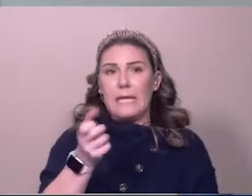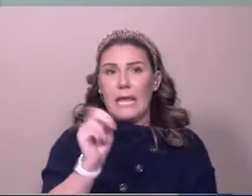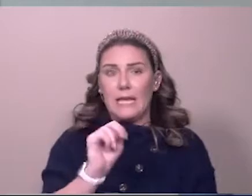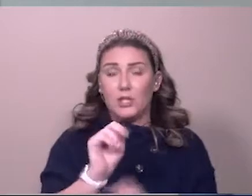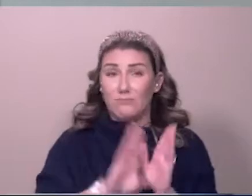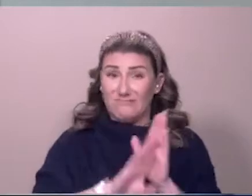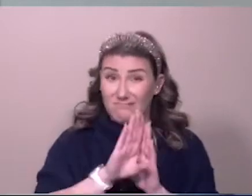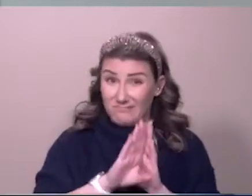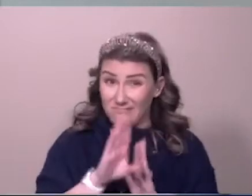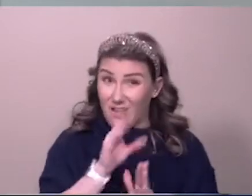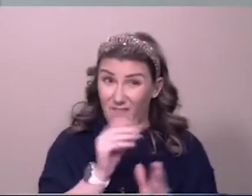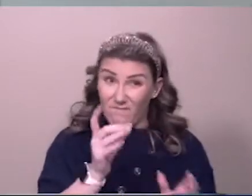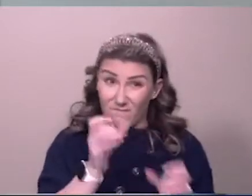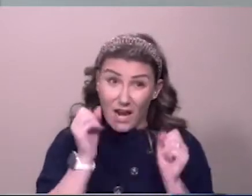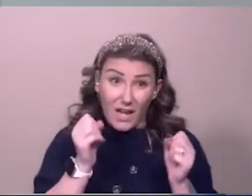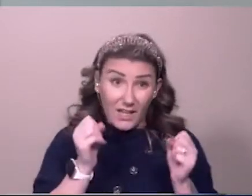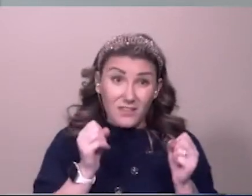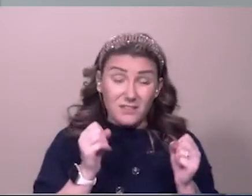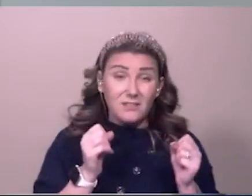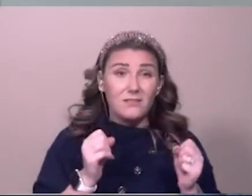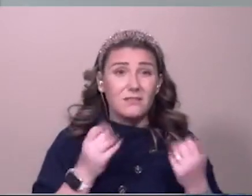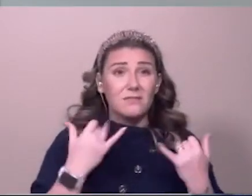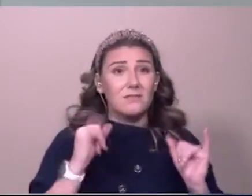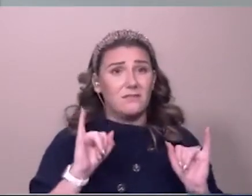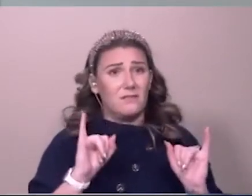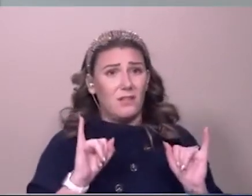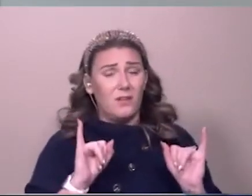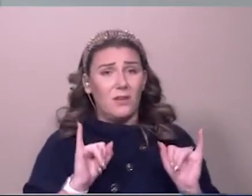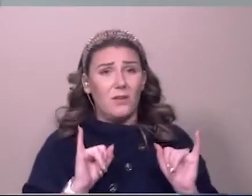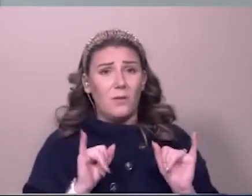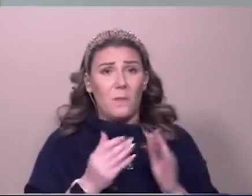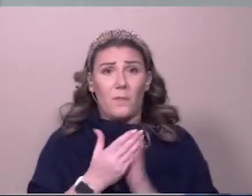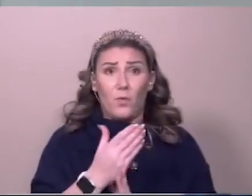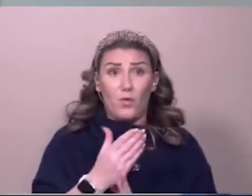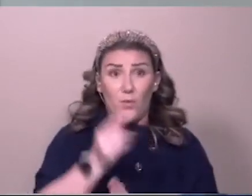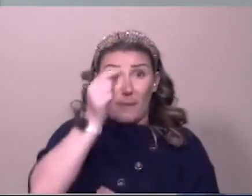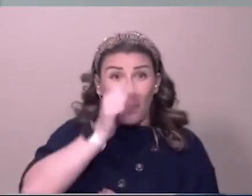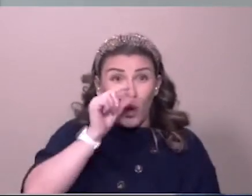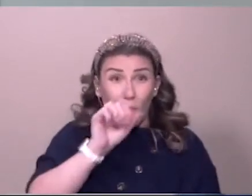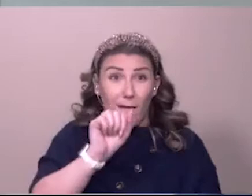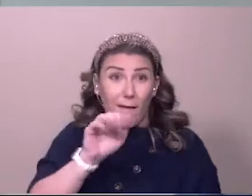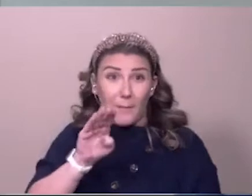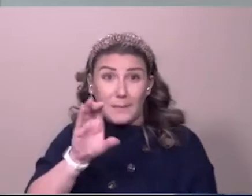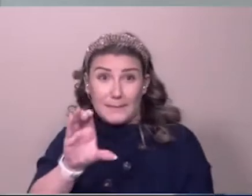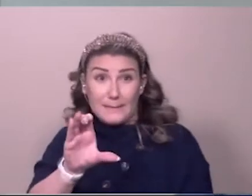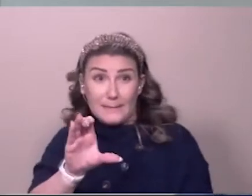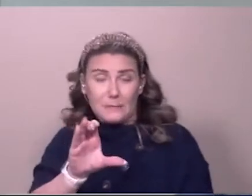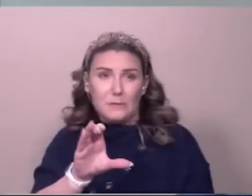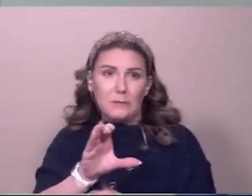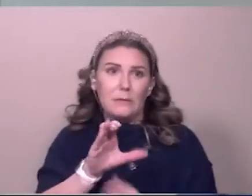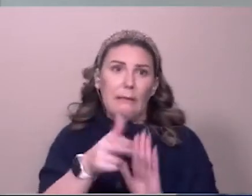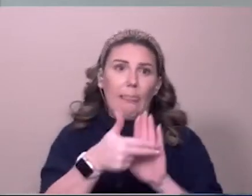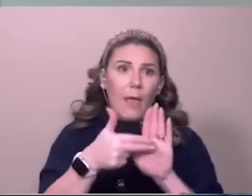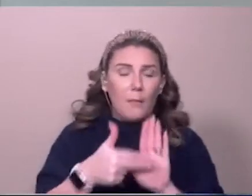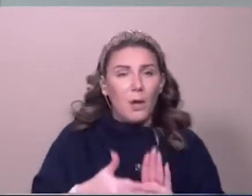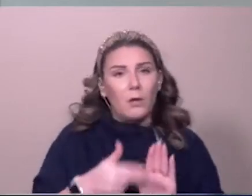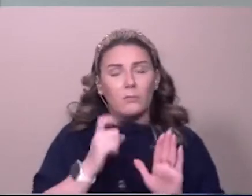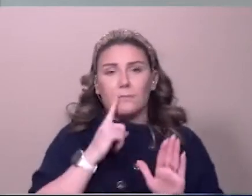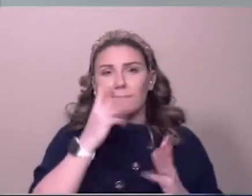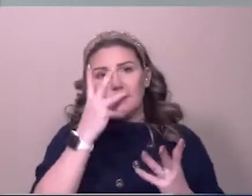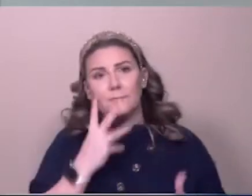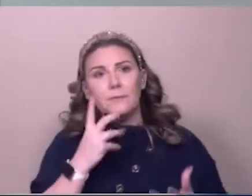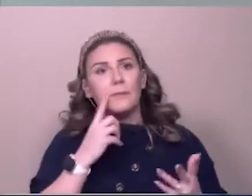fairly, quickly. We're still going through the Greek alphabet, right? And that's very unfortunate. But at some point,